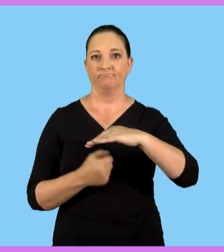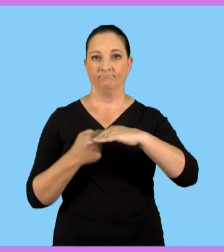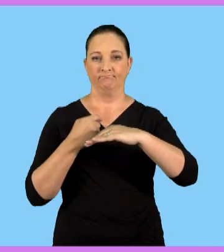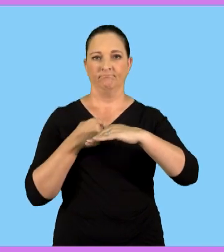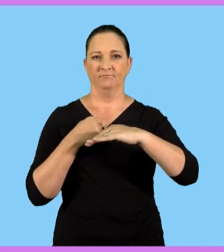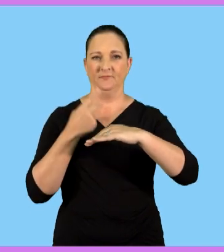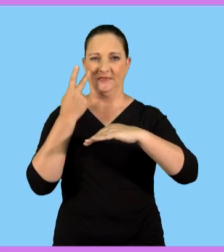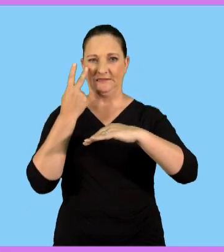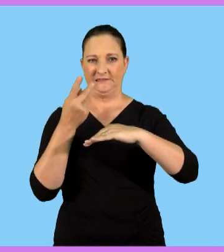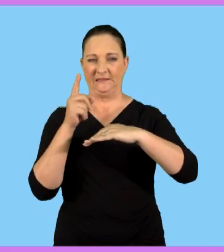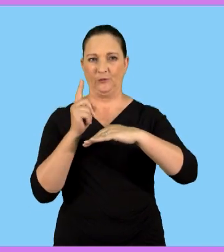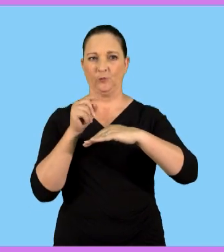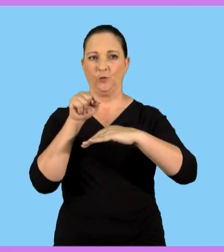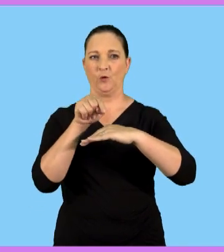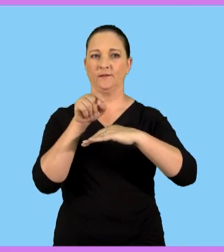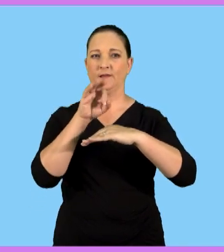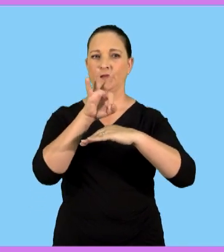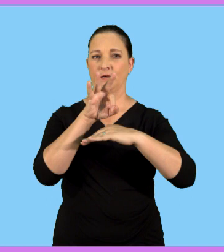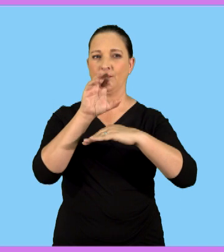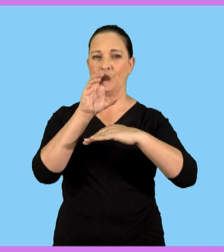Okay, and I get